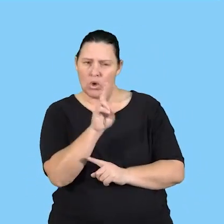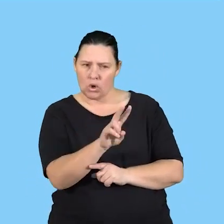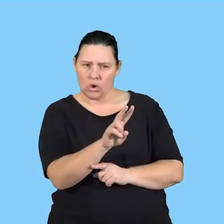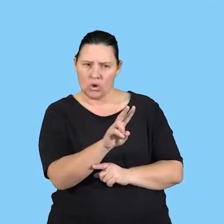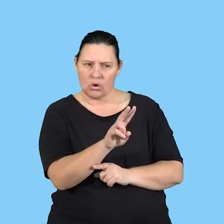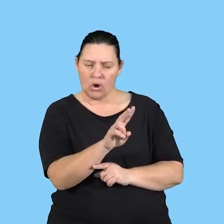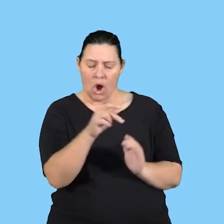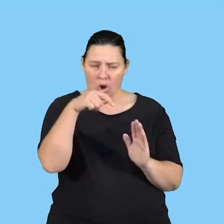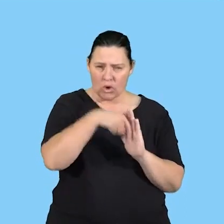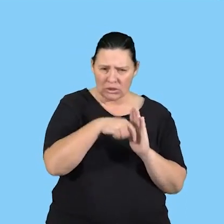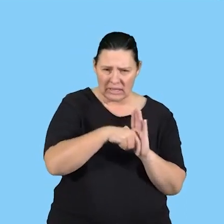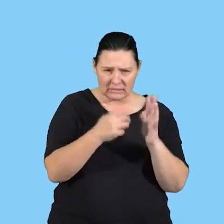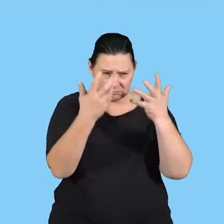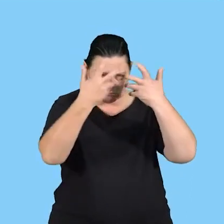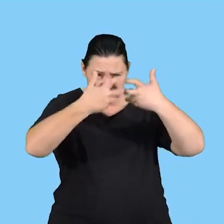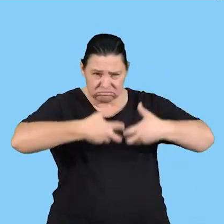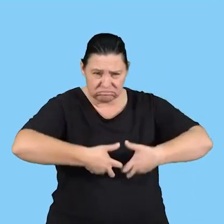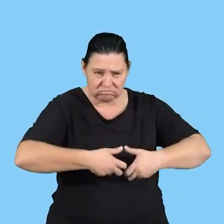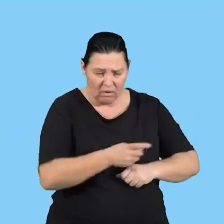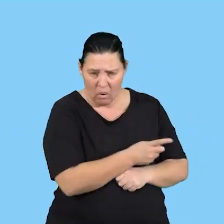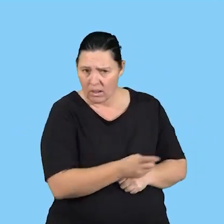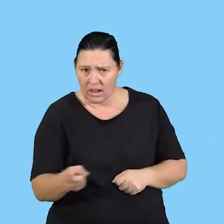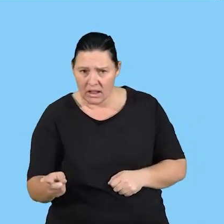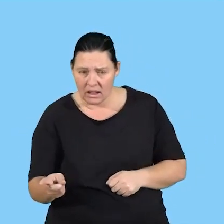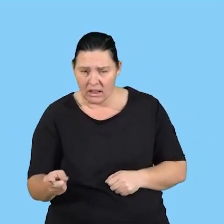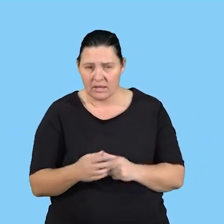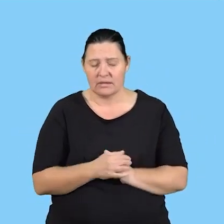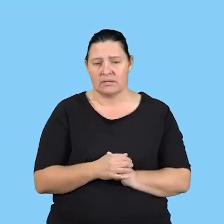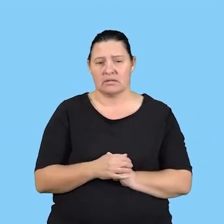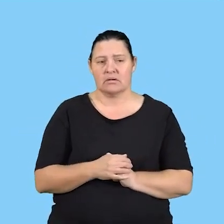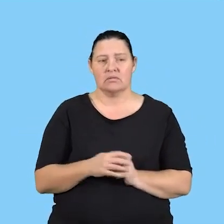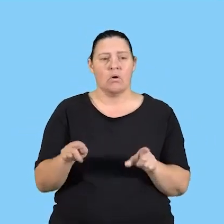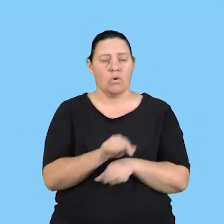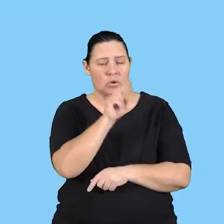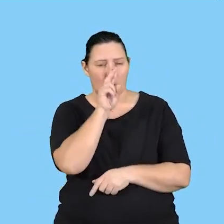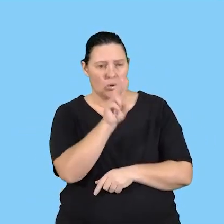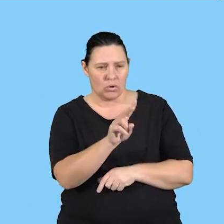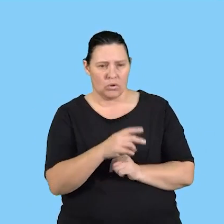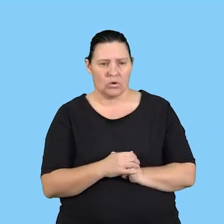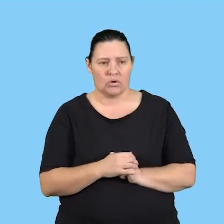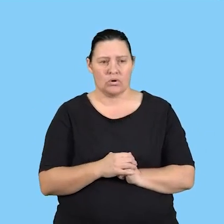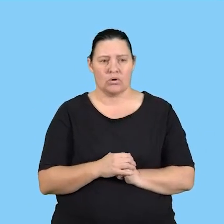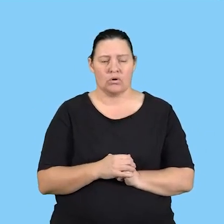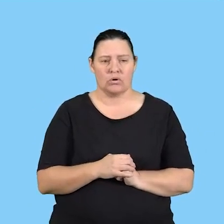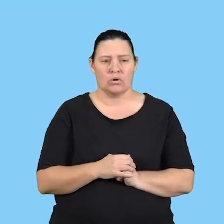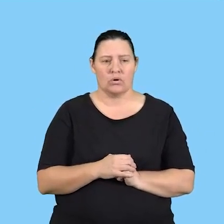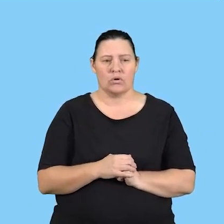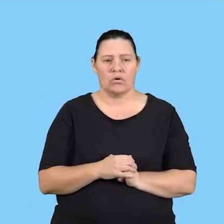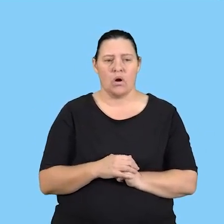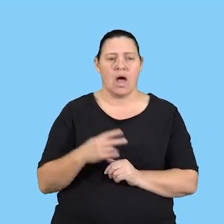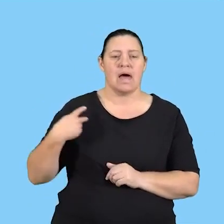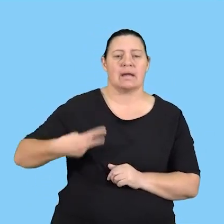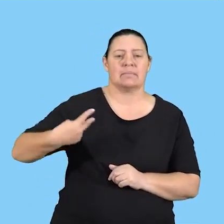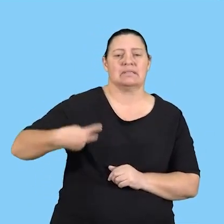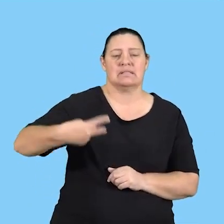is aligned across the phase. We also looked at whether there is no repetition